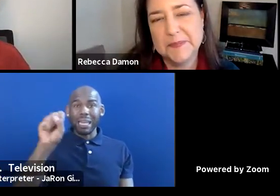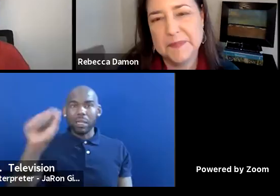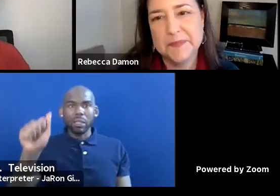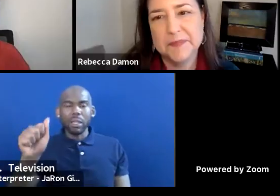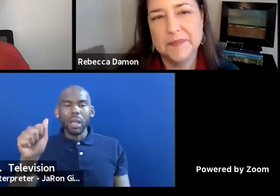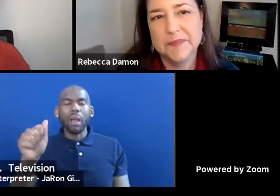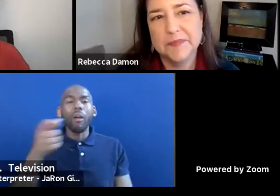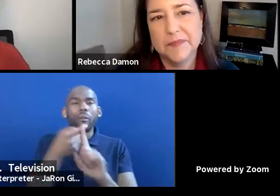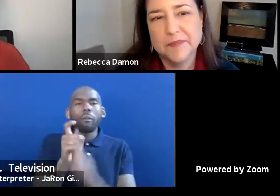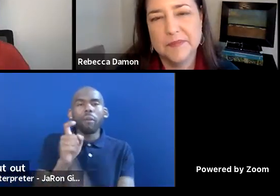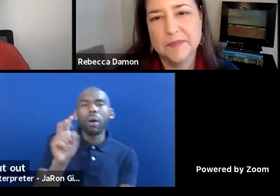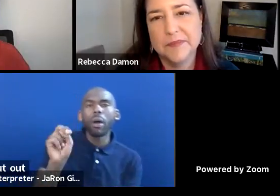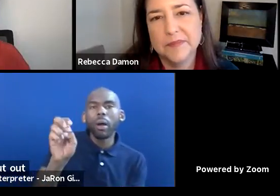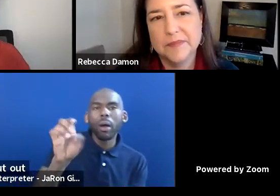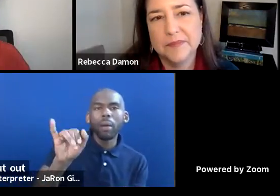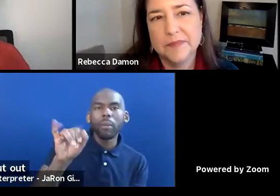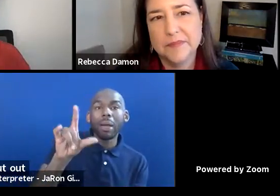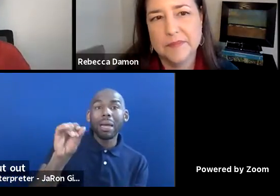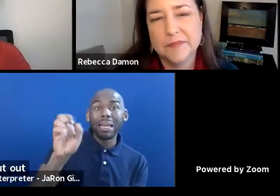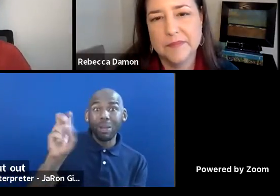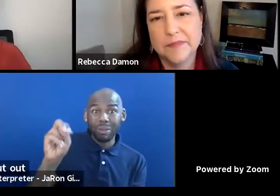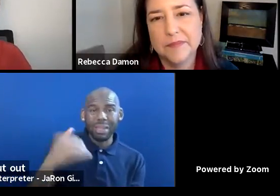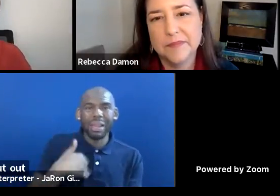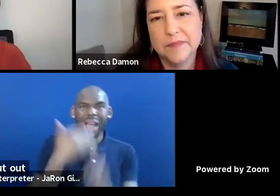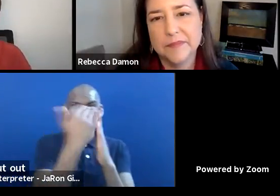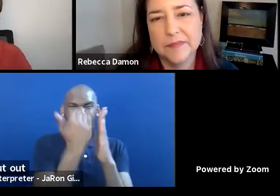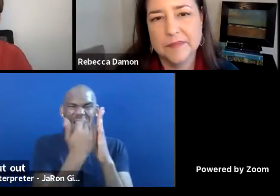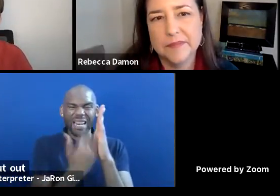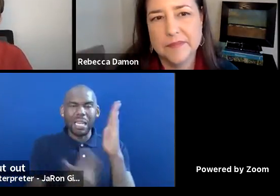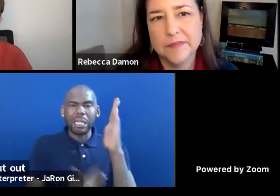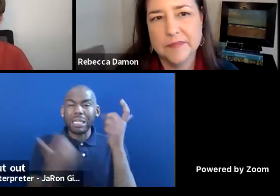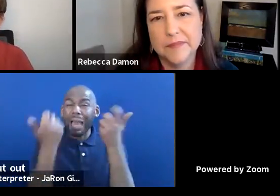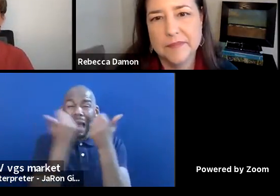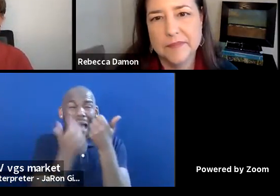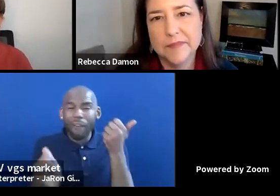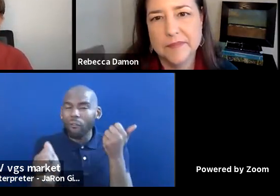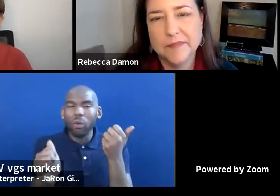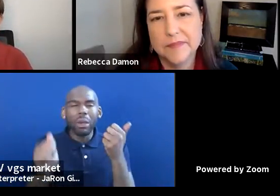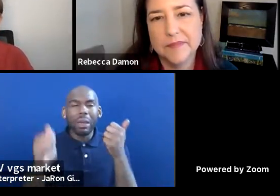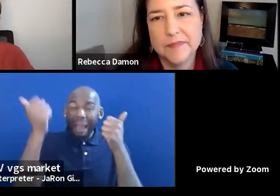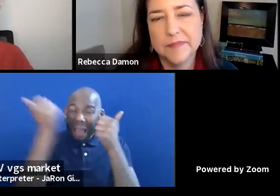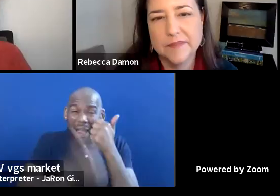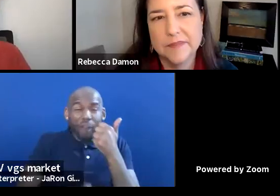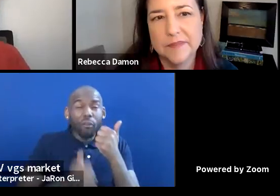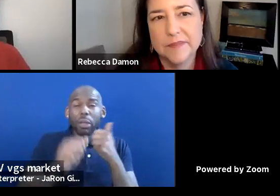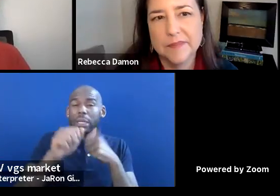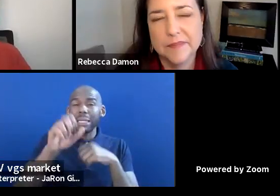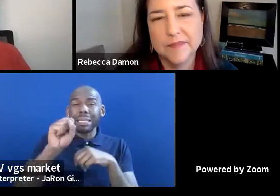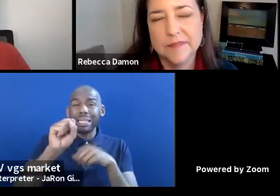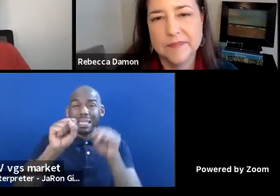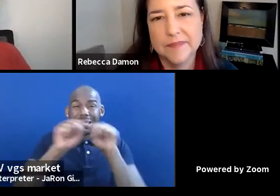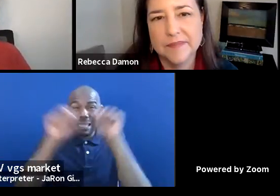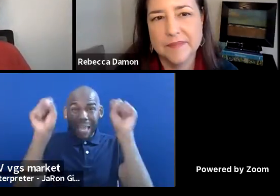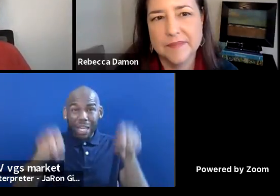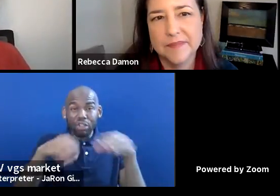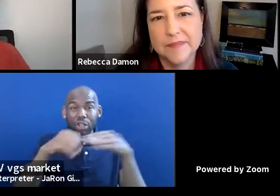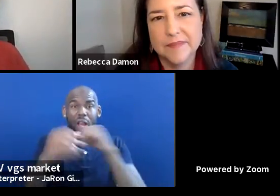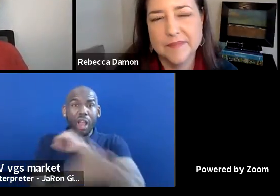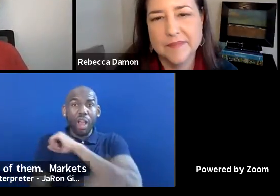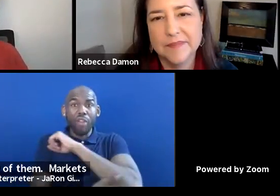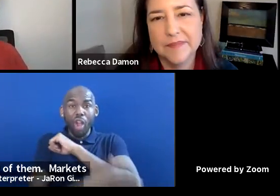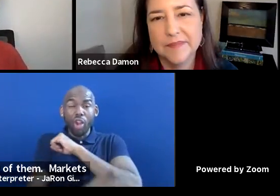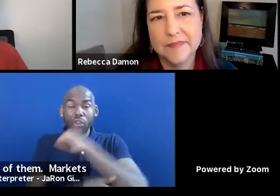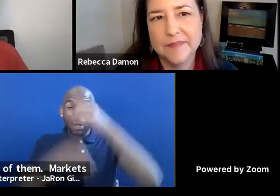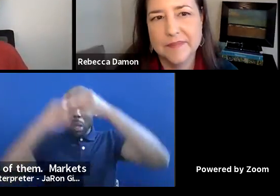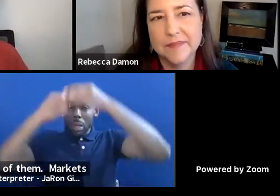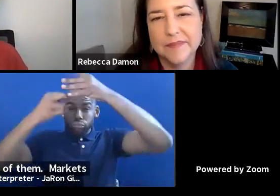every television market in the country. There's 210 of them. Markets 100 to 210 will give you your first job right